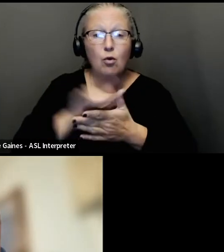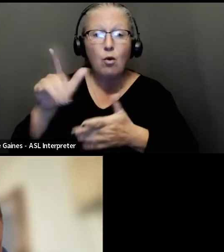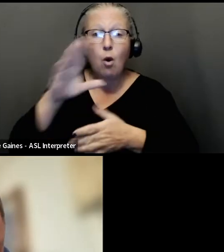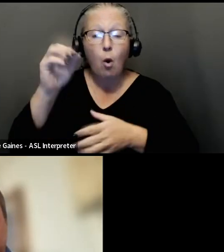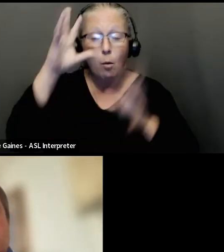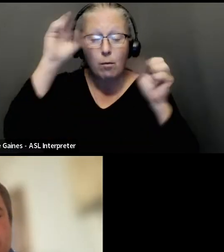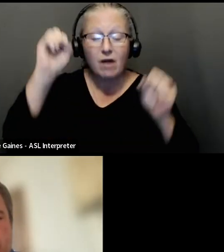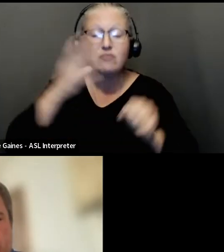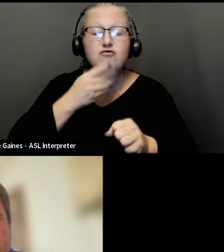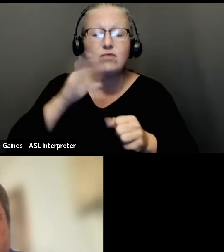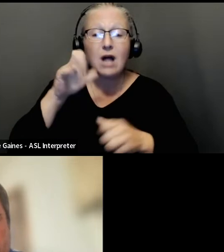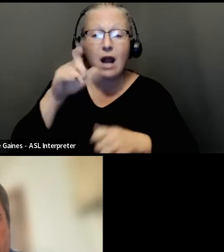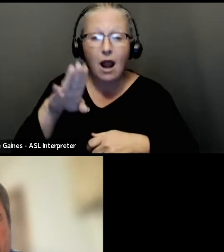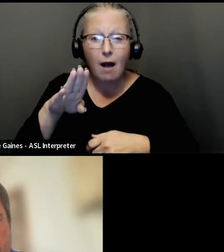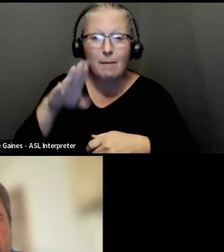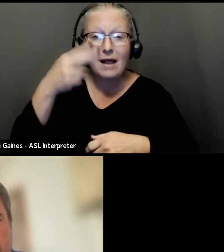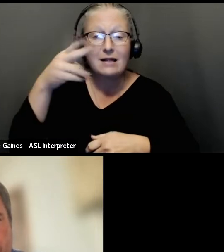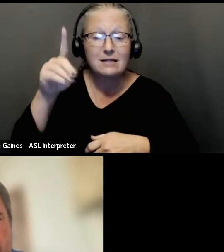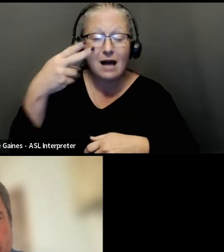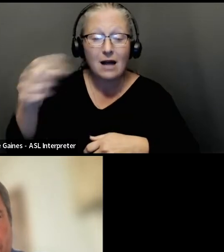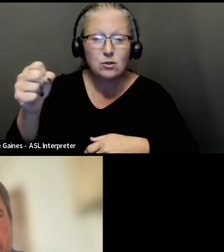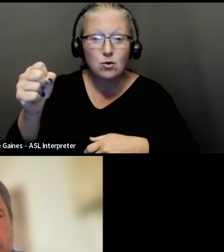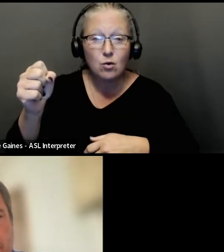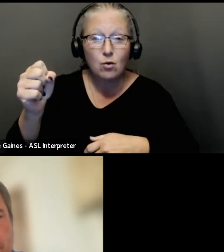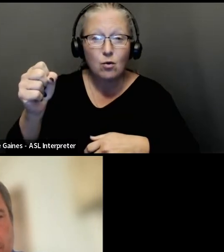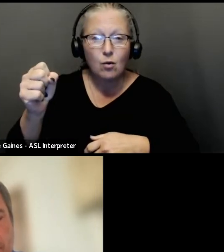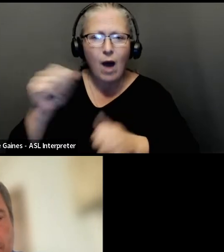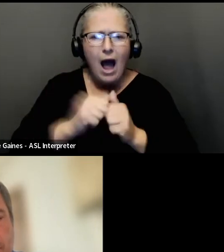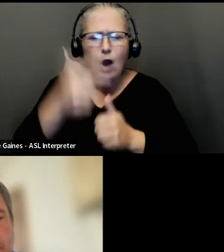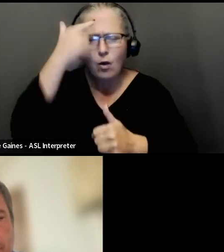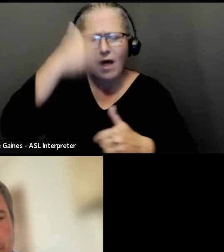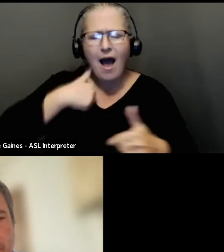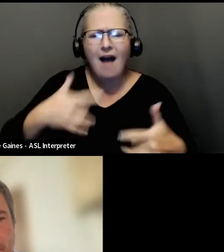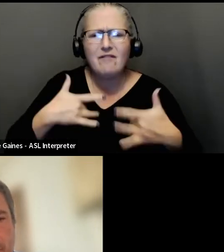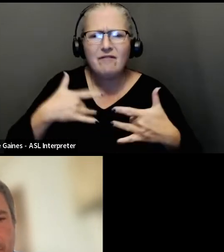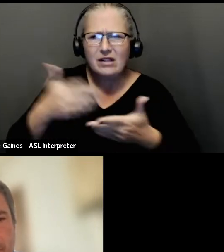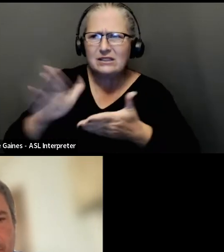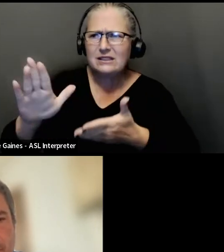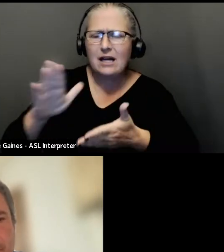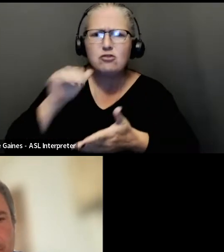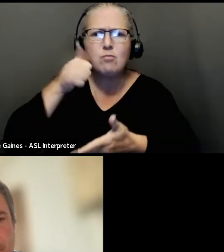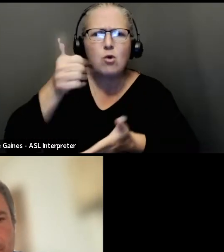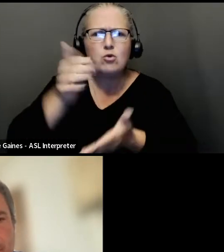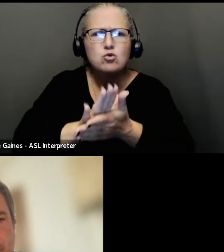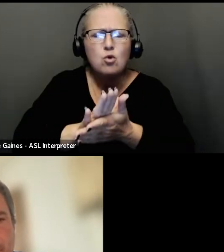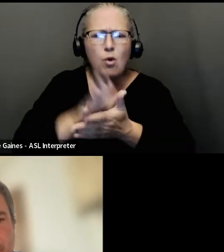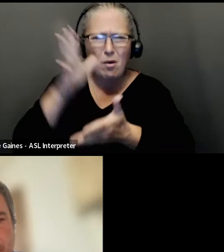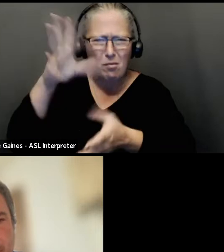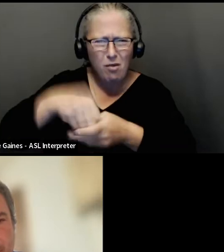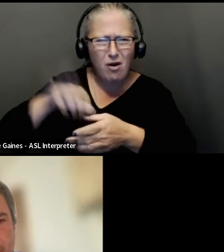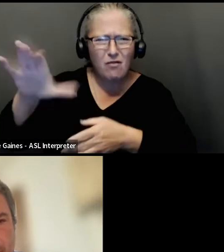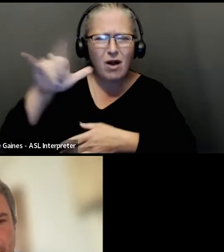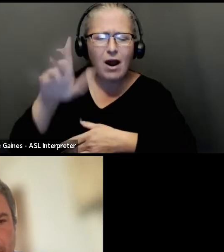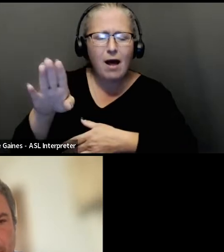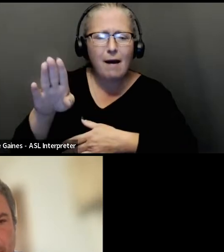Club at Hillsdale High School. How do you think I feel sending her tomorrow to be part of her